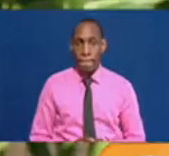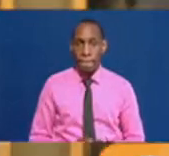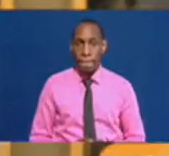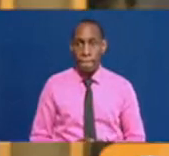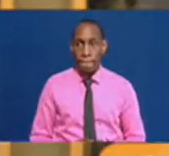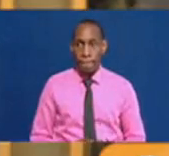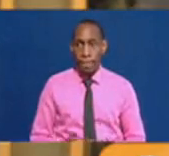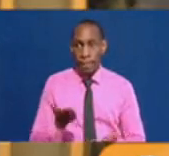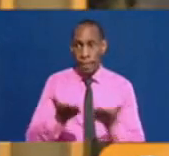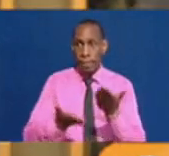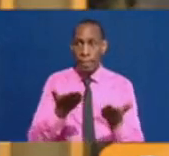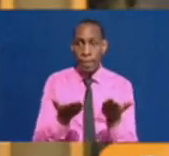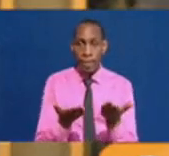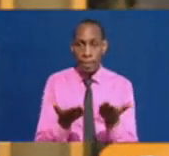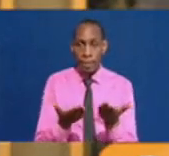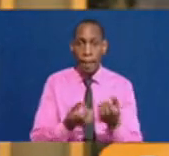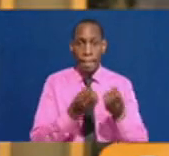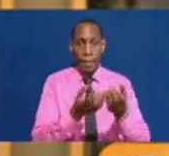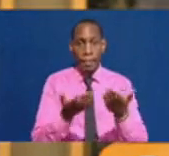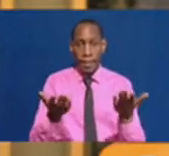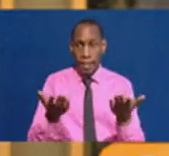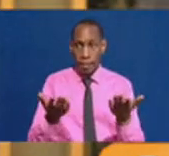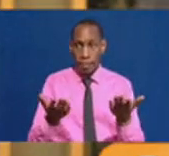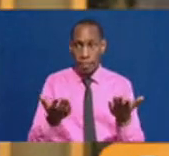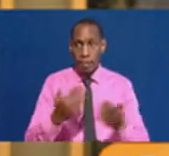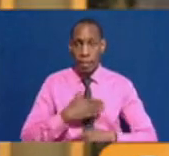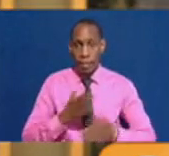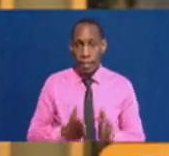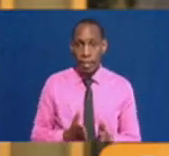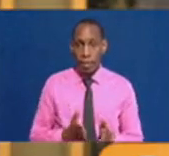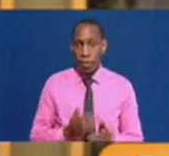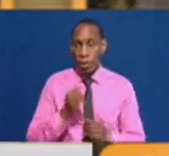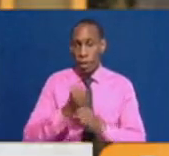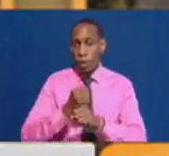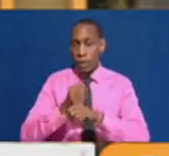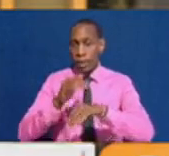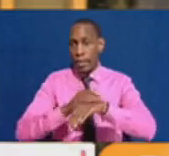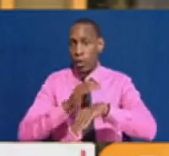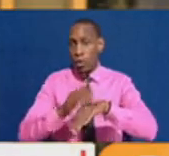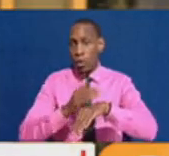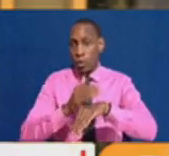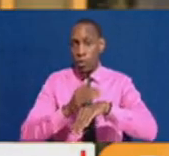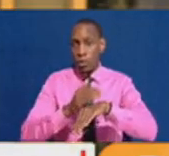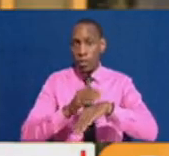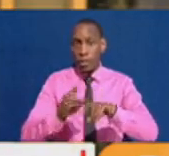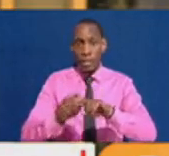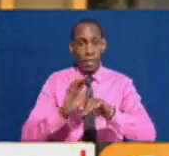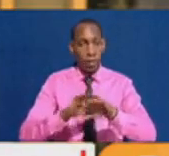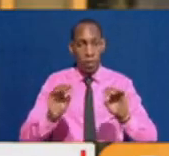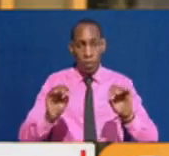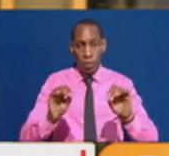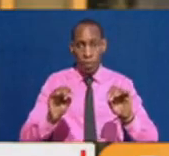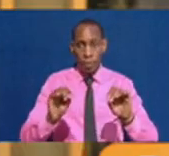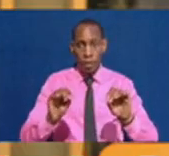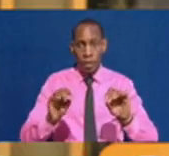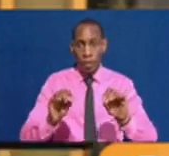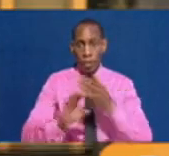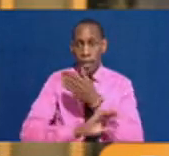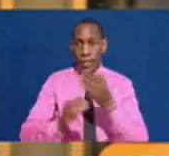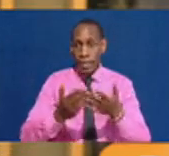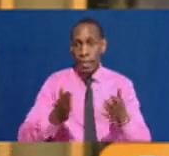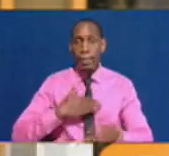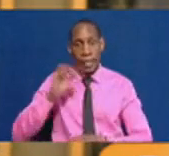many scientists. Many of them must have slowed down on that, which is unfortunate. In any country,